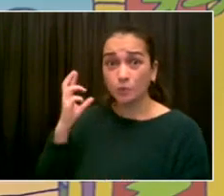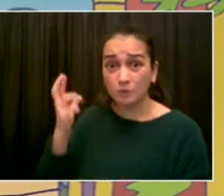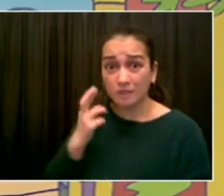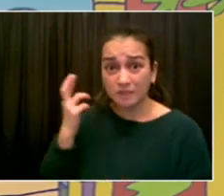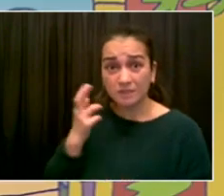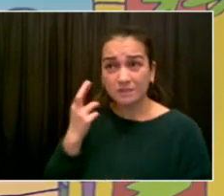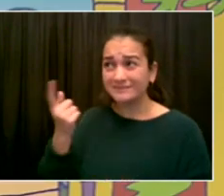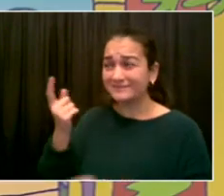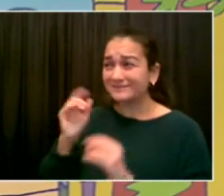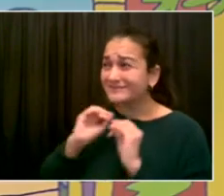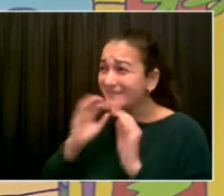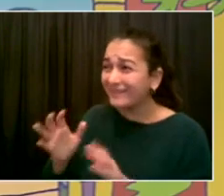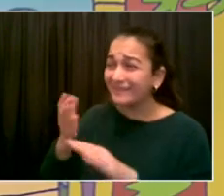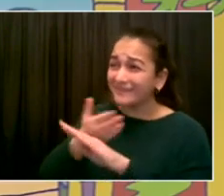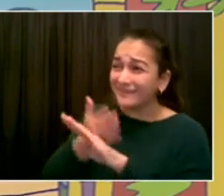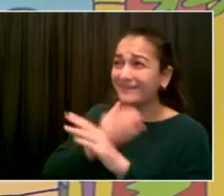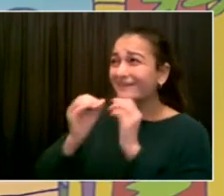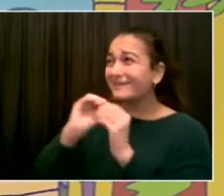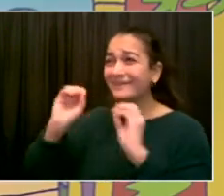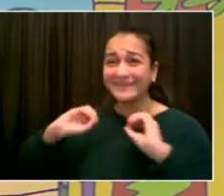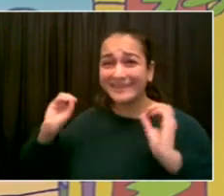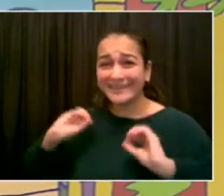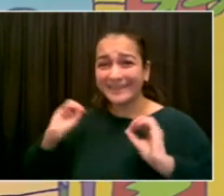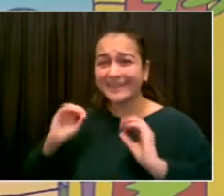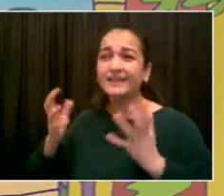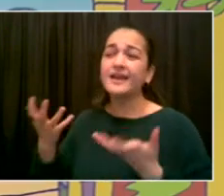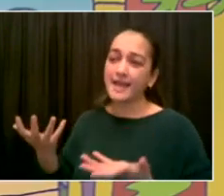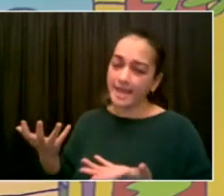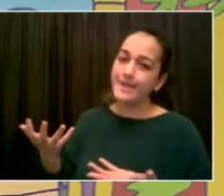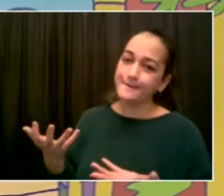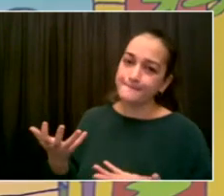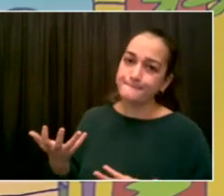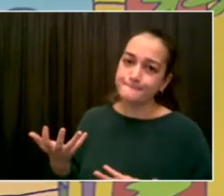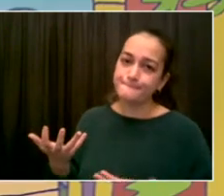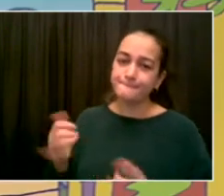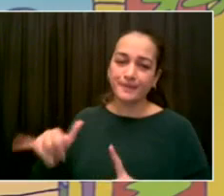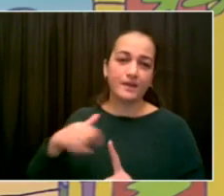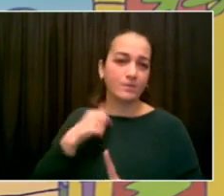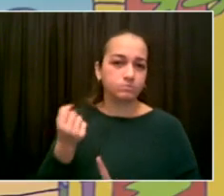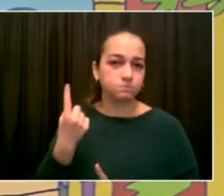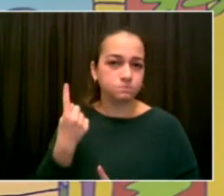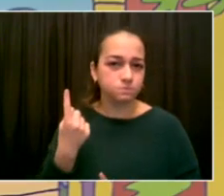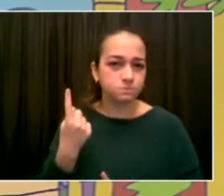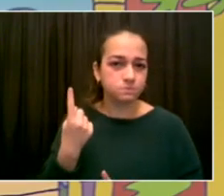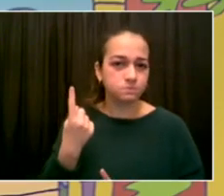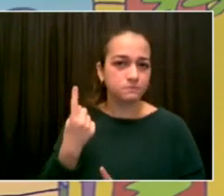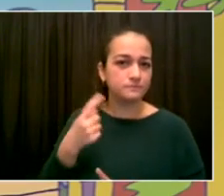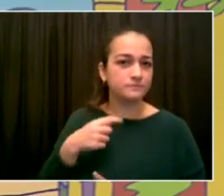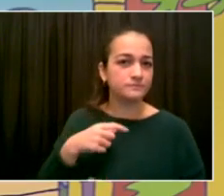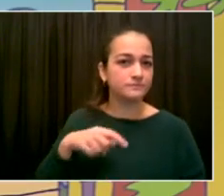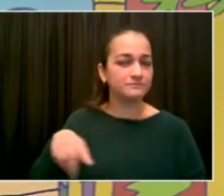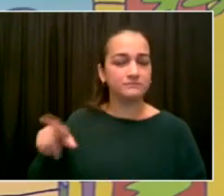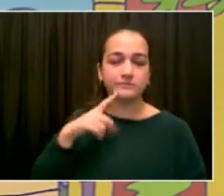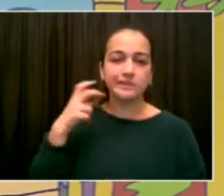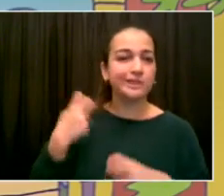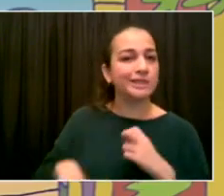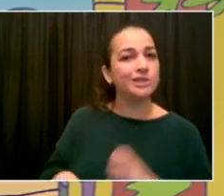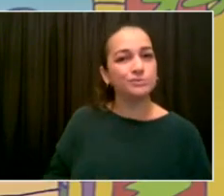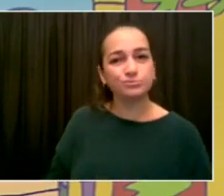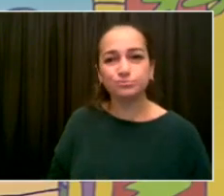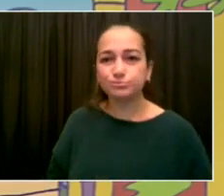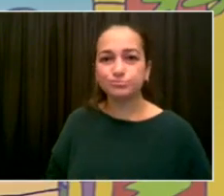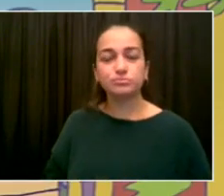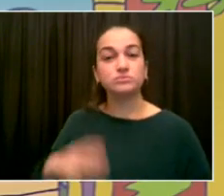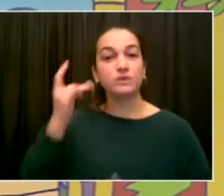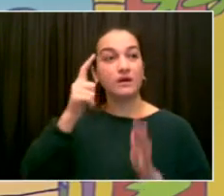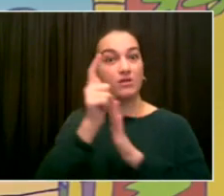This is a tough problem. It's not an easy one to solve because of the very stringent requirements of law, which are valid. But Department of Buildings is doing